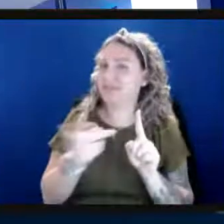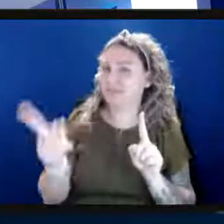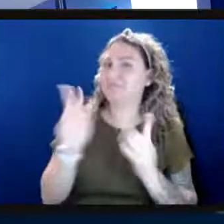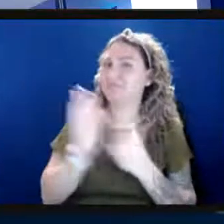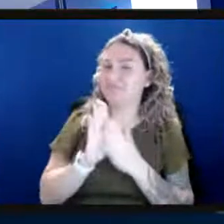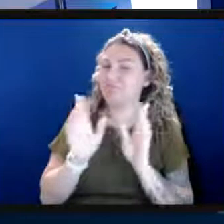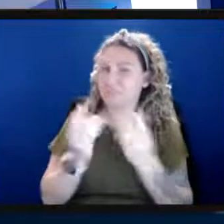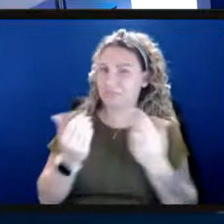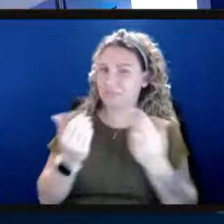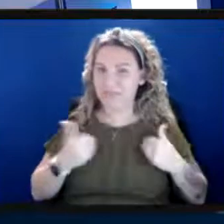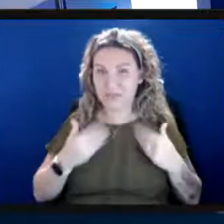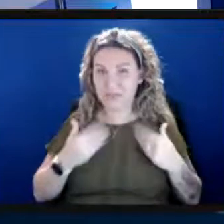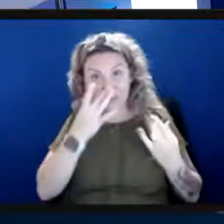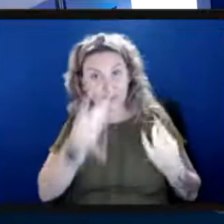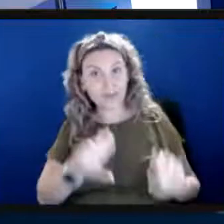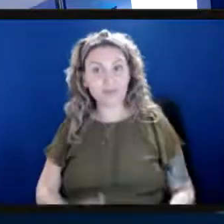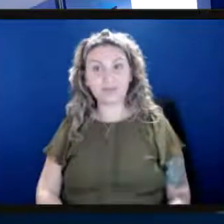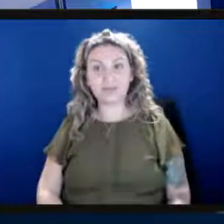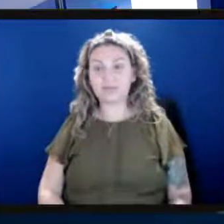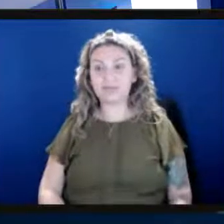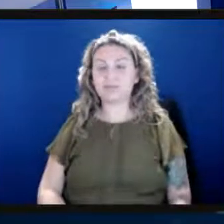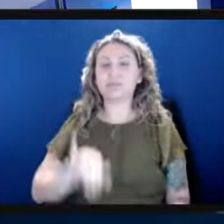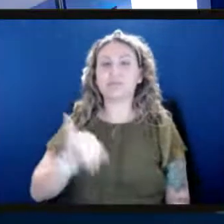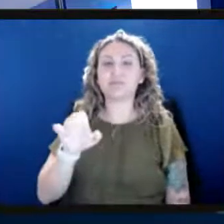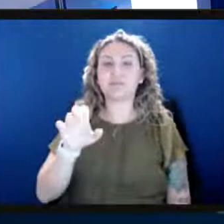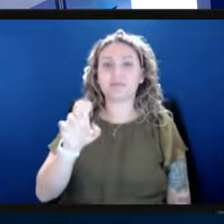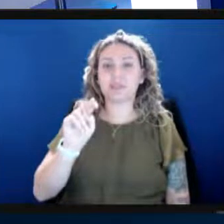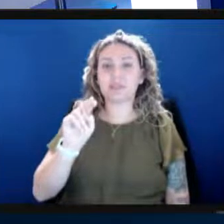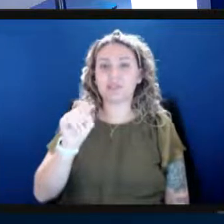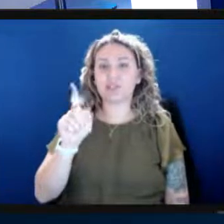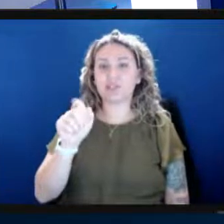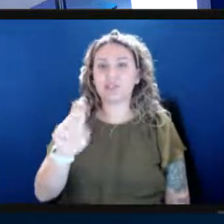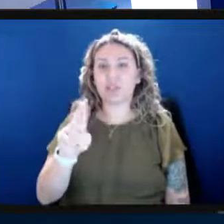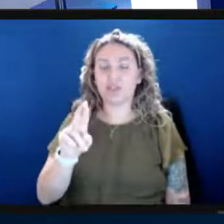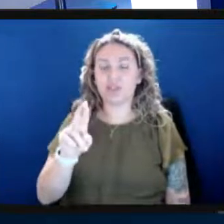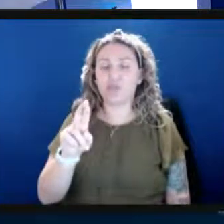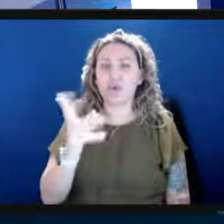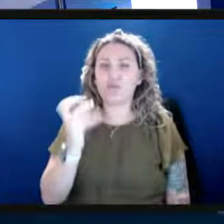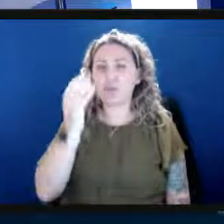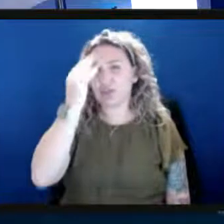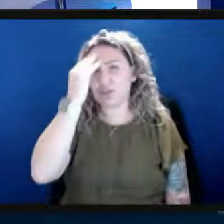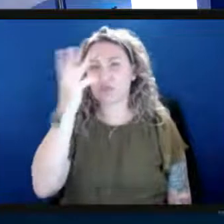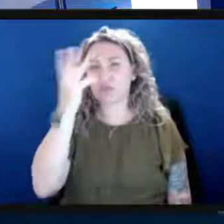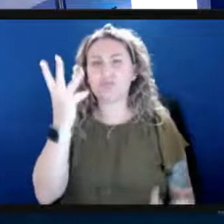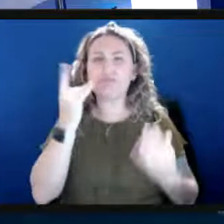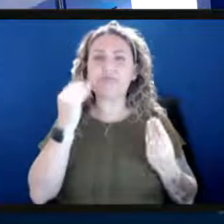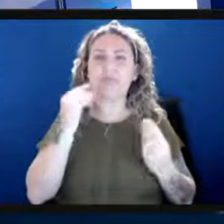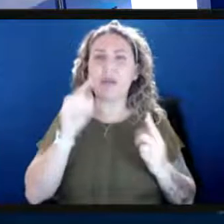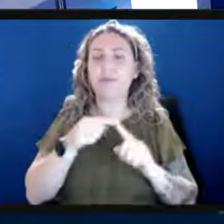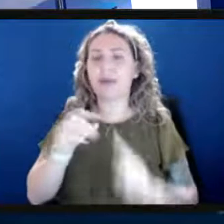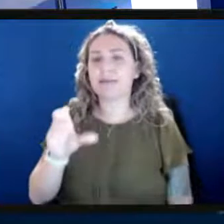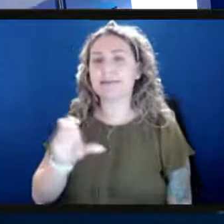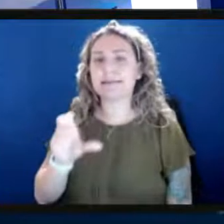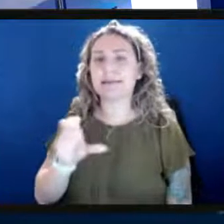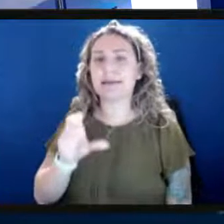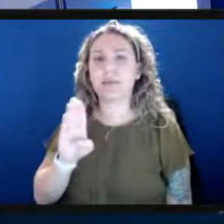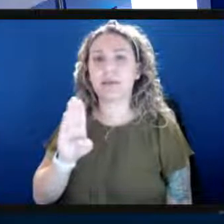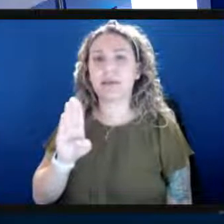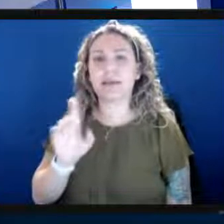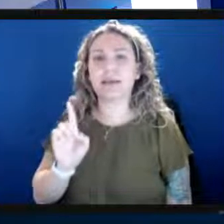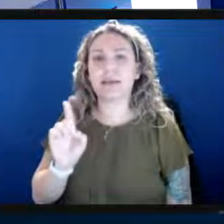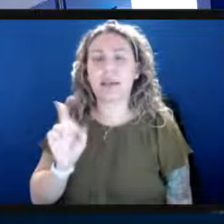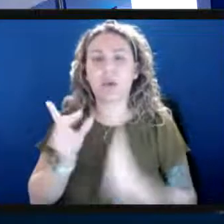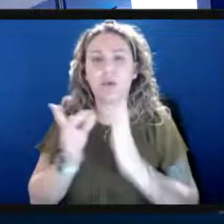interesting. Jennifer Polo would like to know, what do you think about CBD oil instead of opioids and